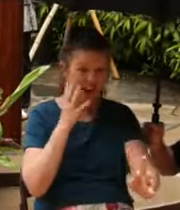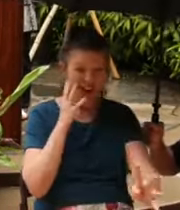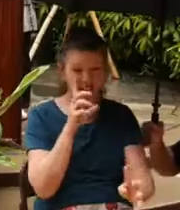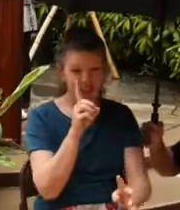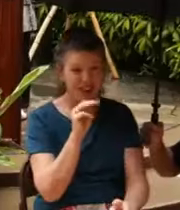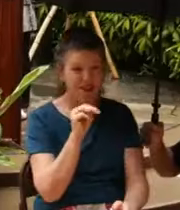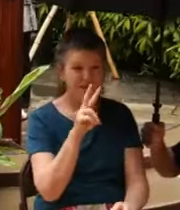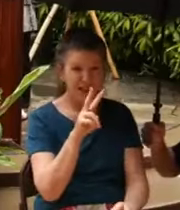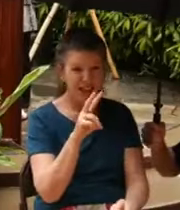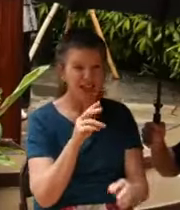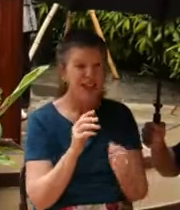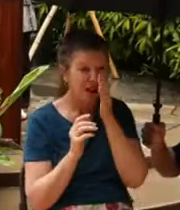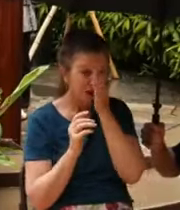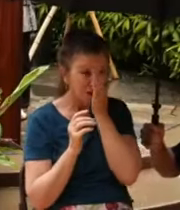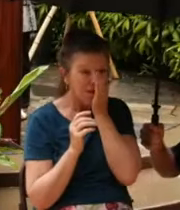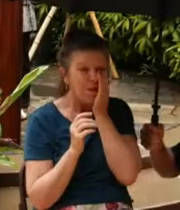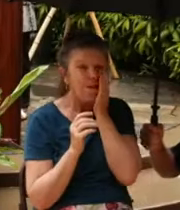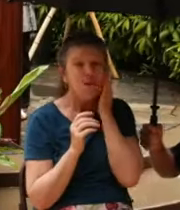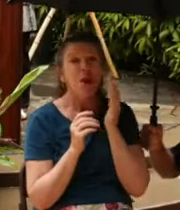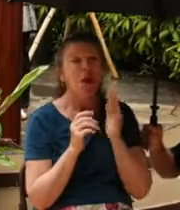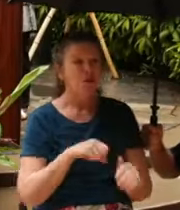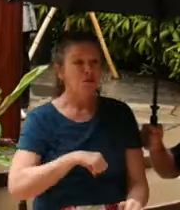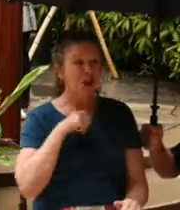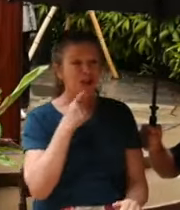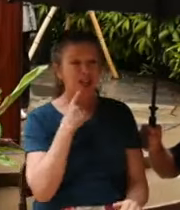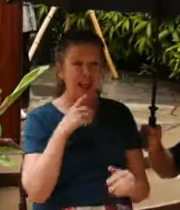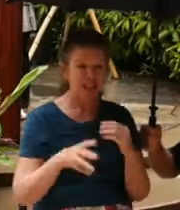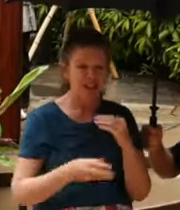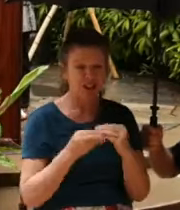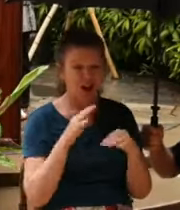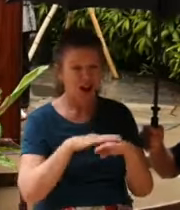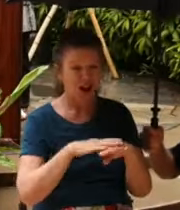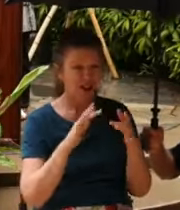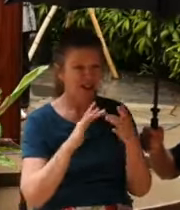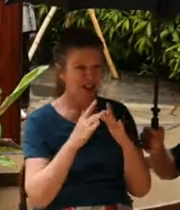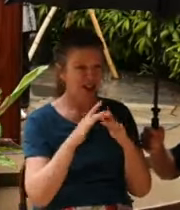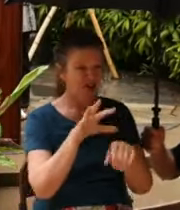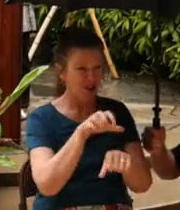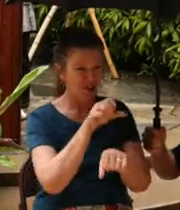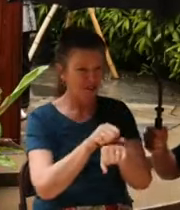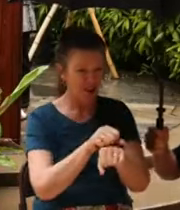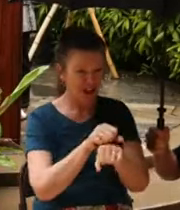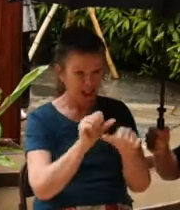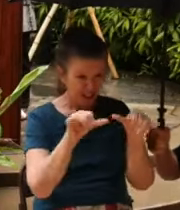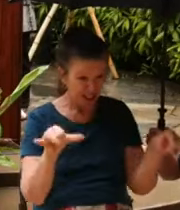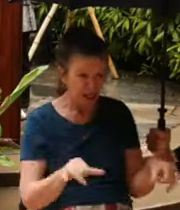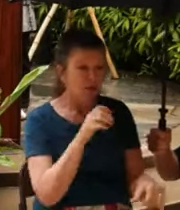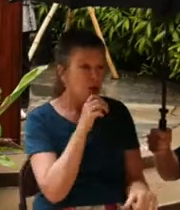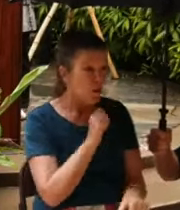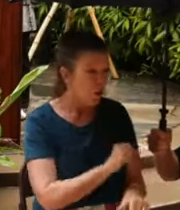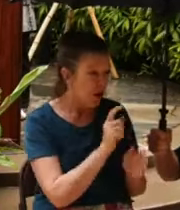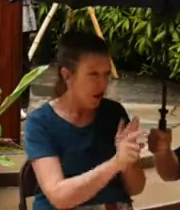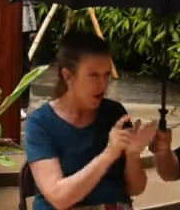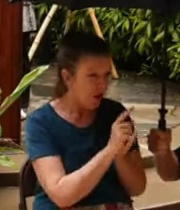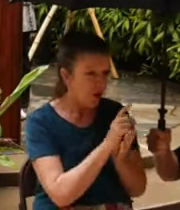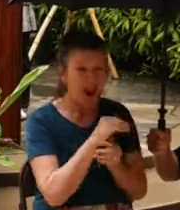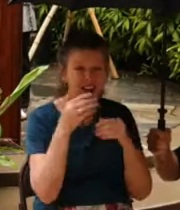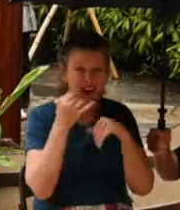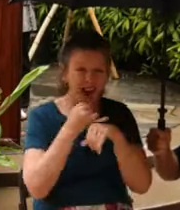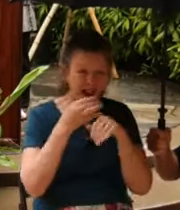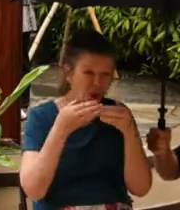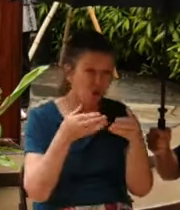proud to say that with the addition of an online reservation system, Kupuna Hour, and island-wide